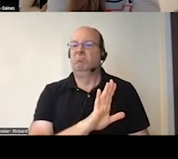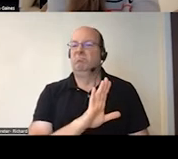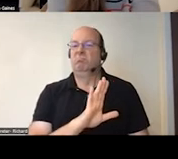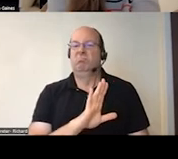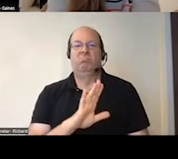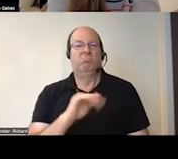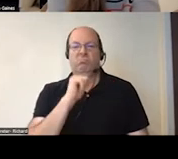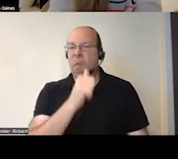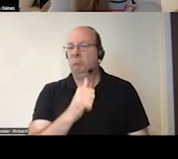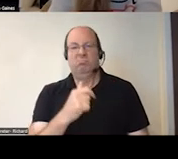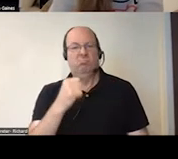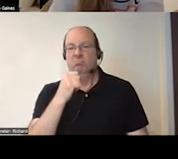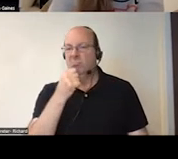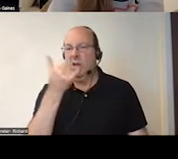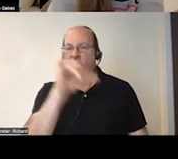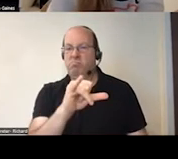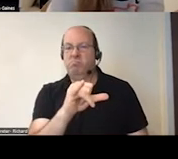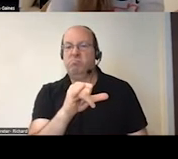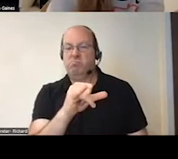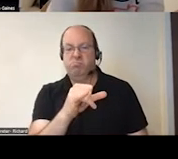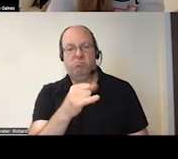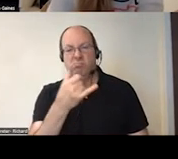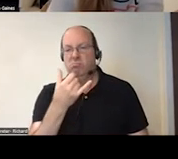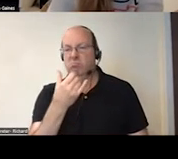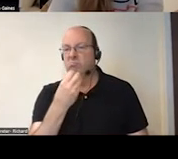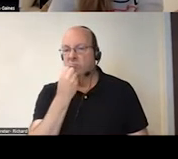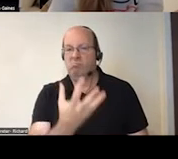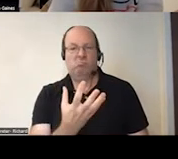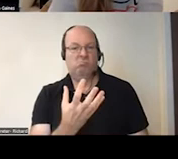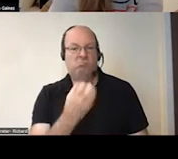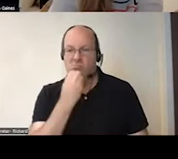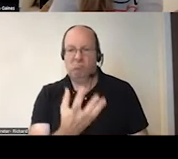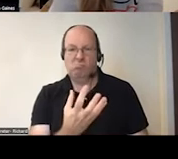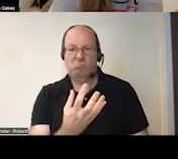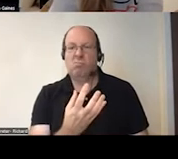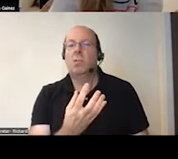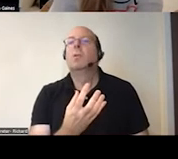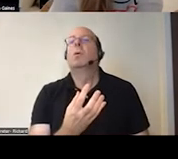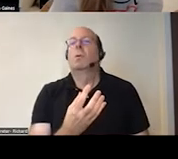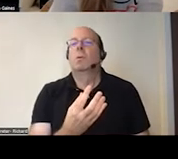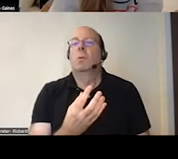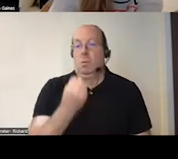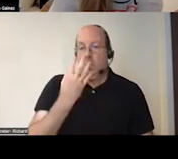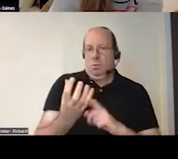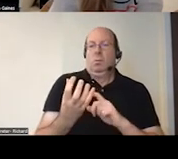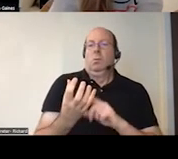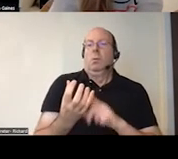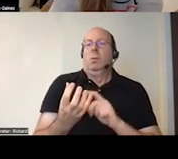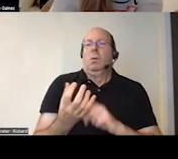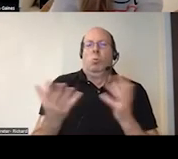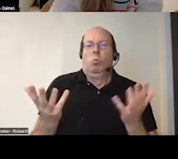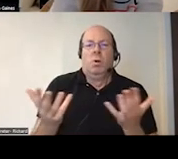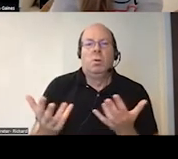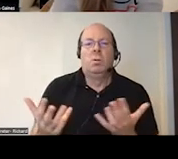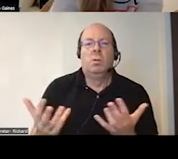moment. And so you had, they provide you with a great opportunity to do exactly as Yu Ting mentioned, to figure out what is it that is